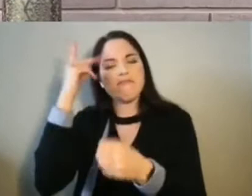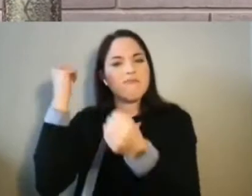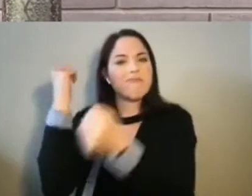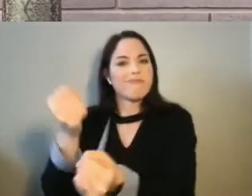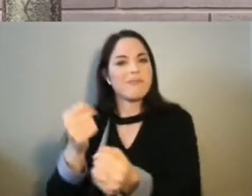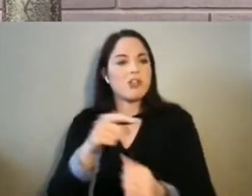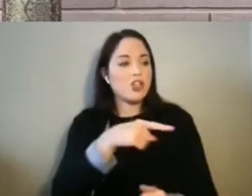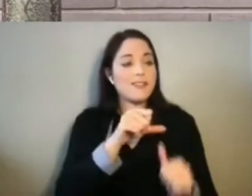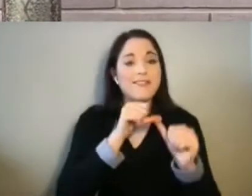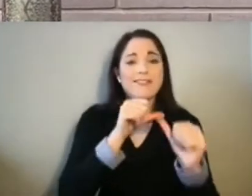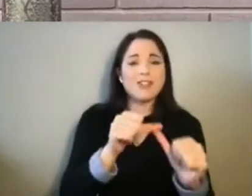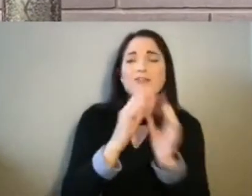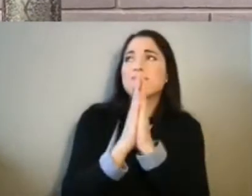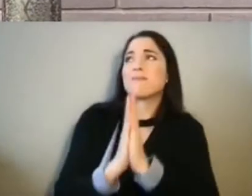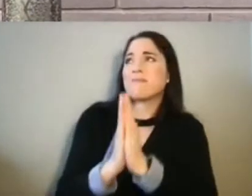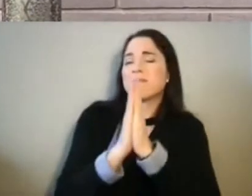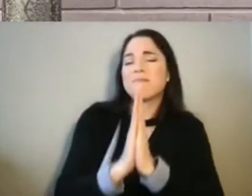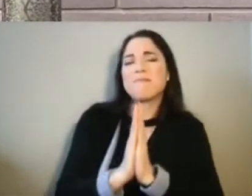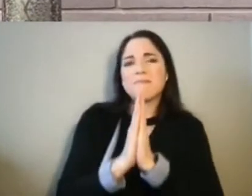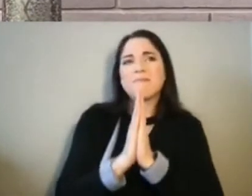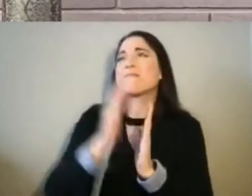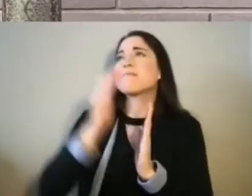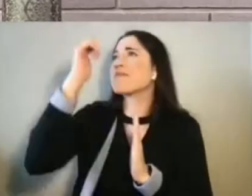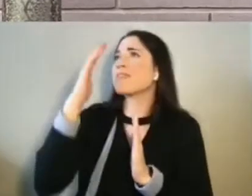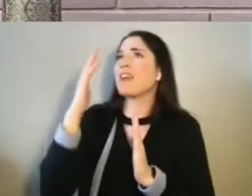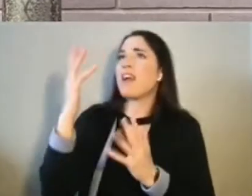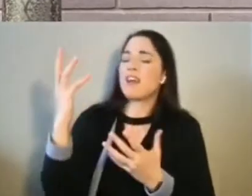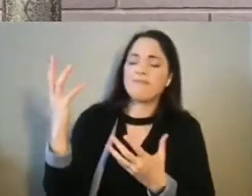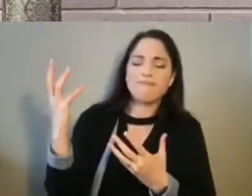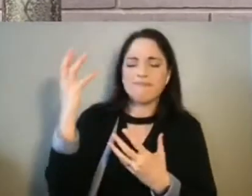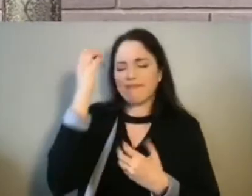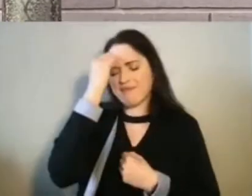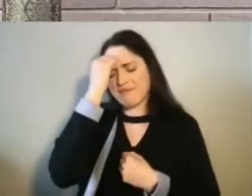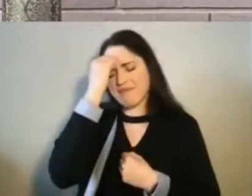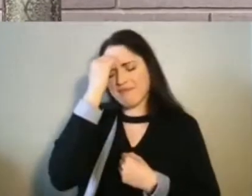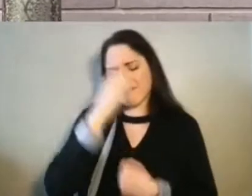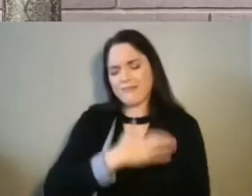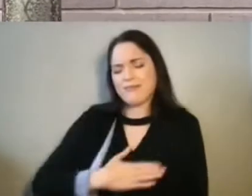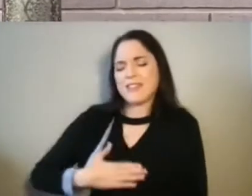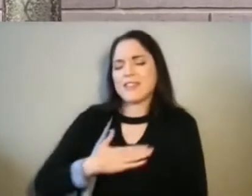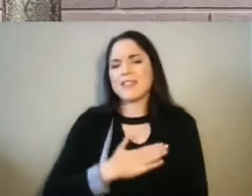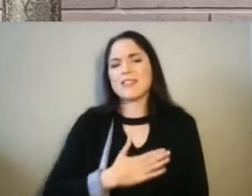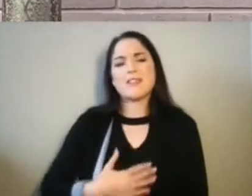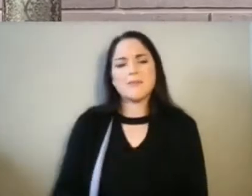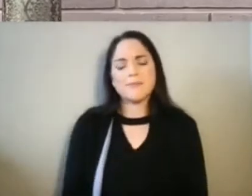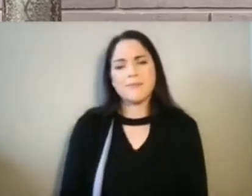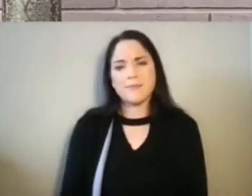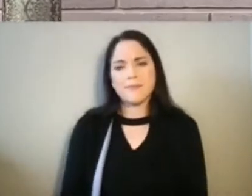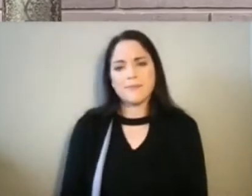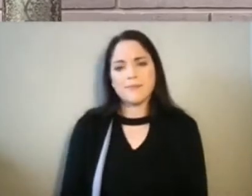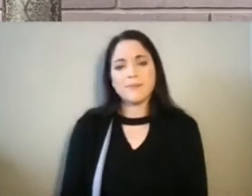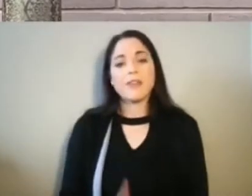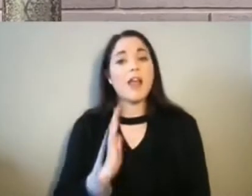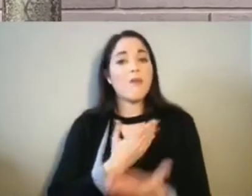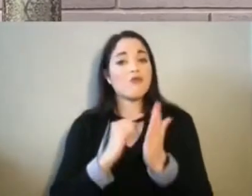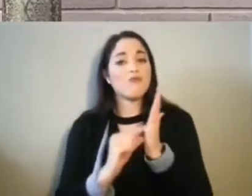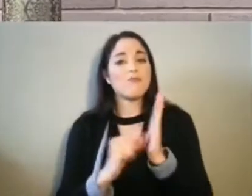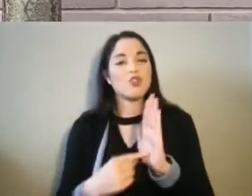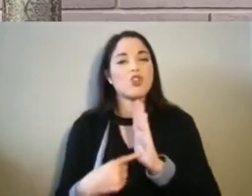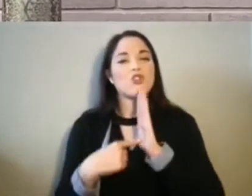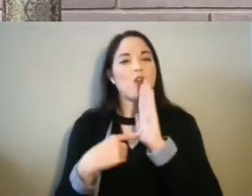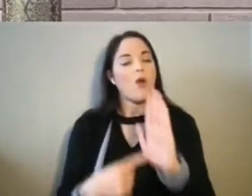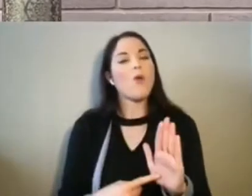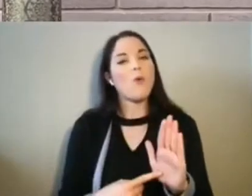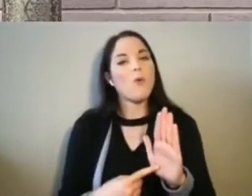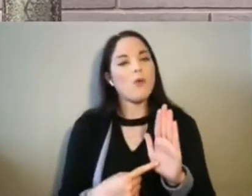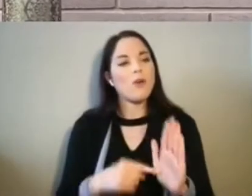rejoicing, coming from a place of strength. She prays, "My heart rejoices in the Lord, my strength. My strength